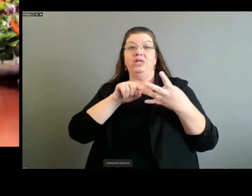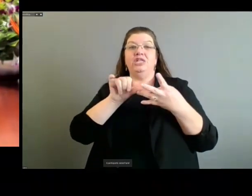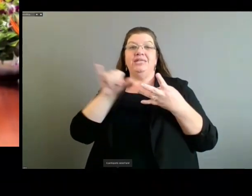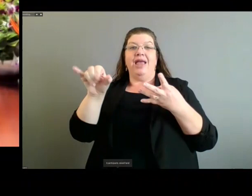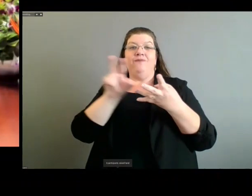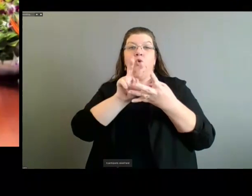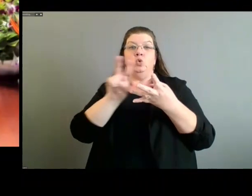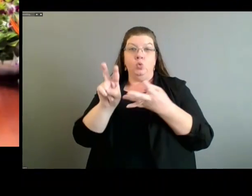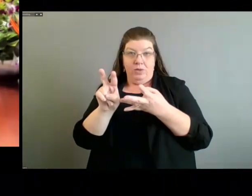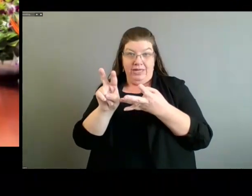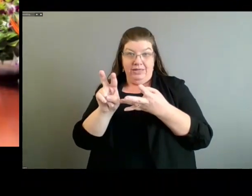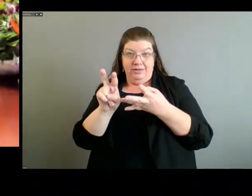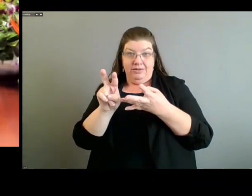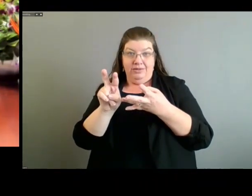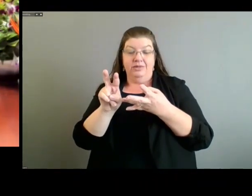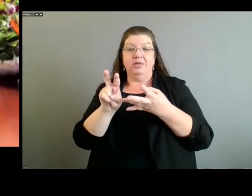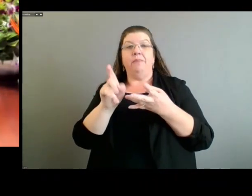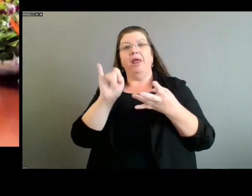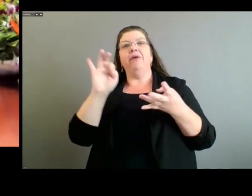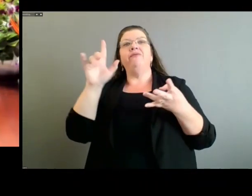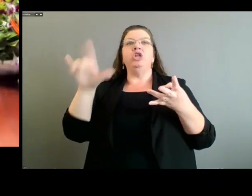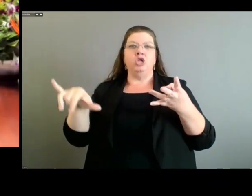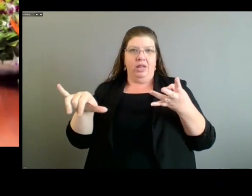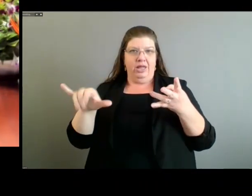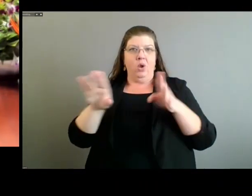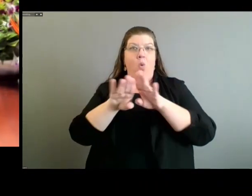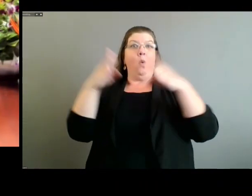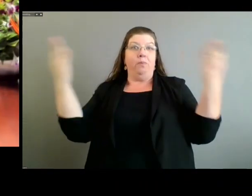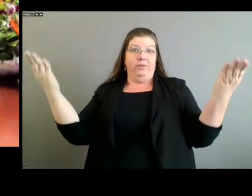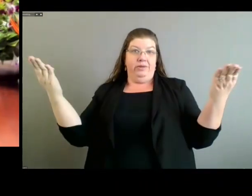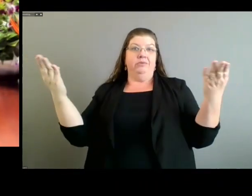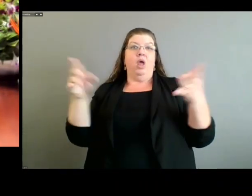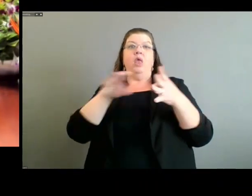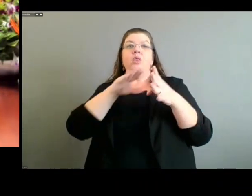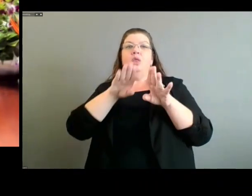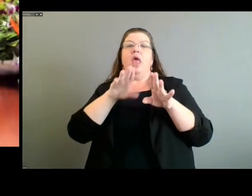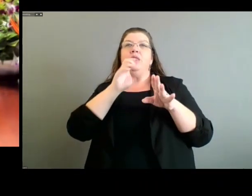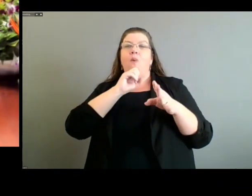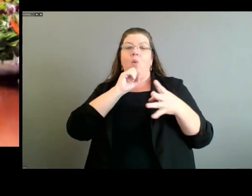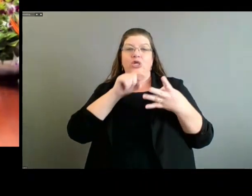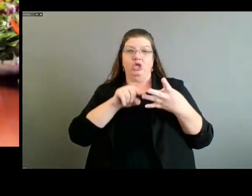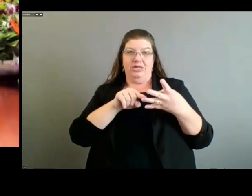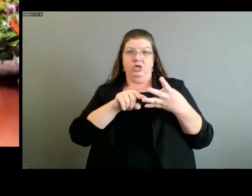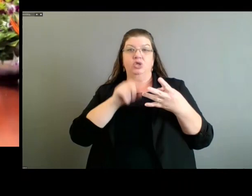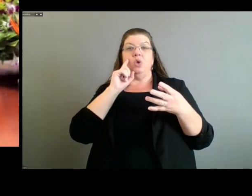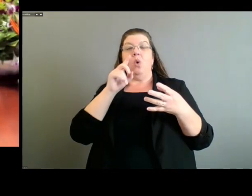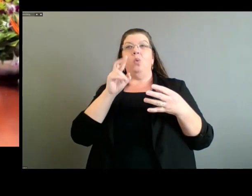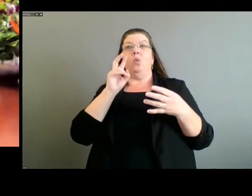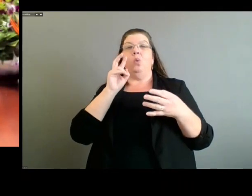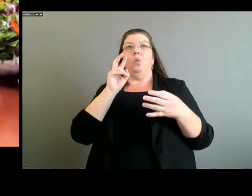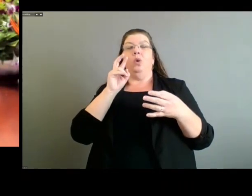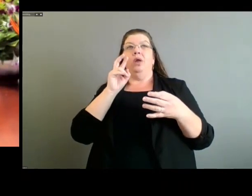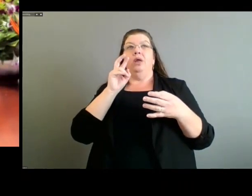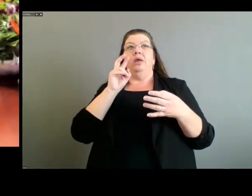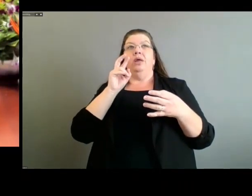in order to be officially opened in the orange tier. So we would look at